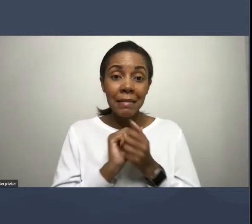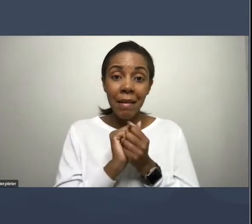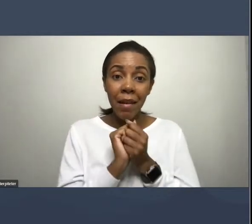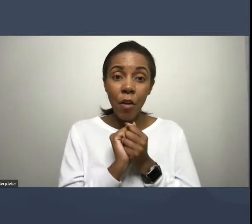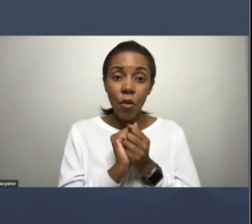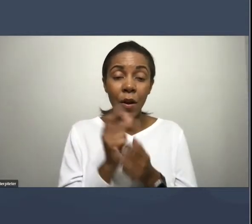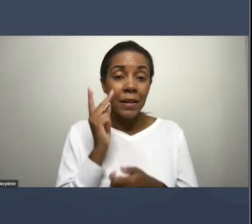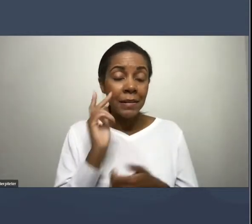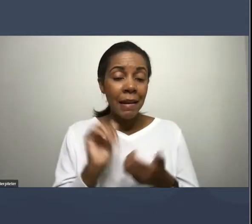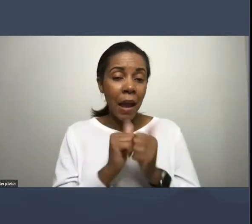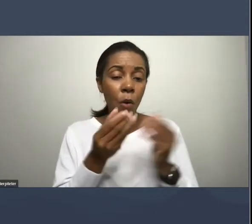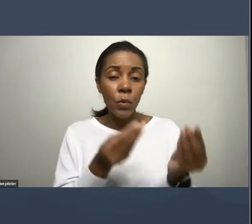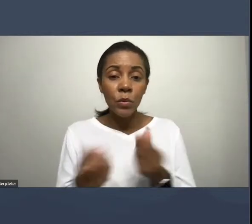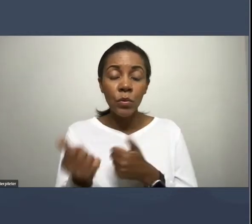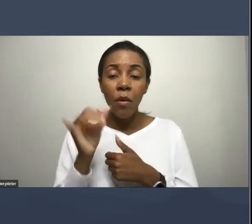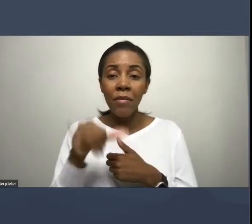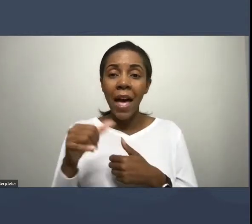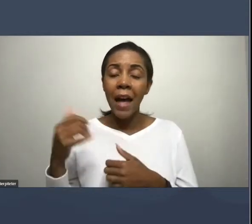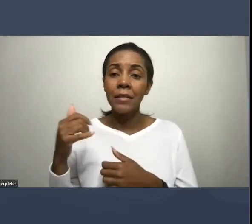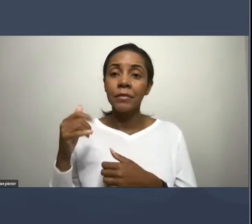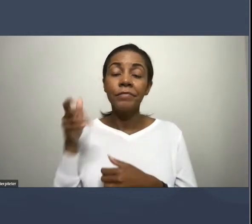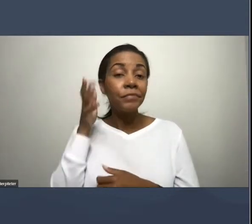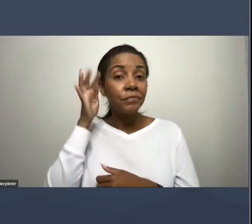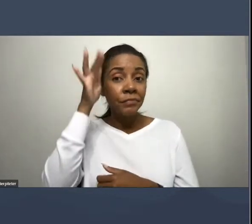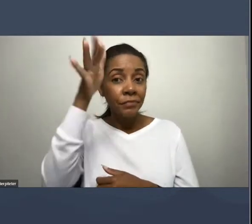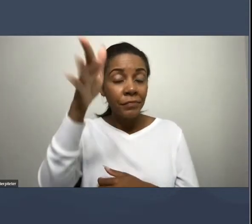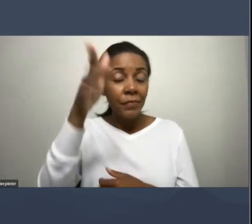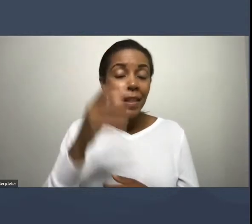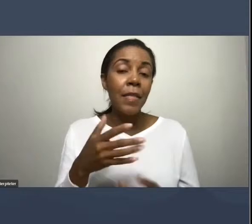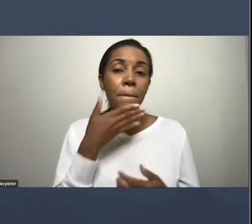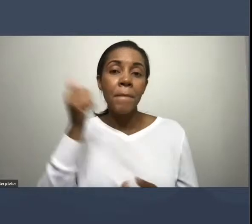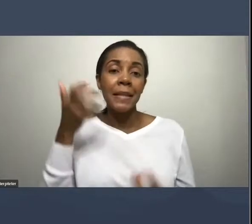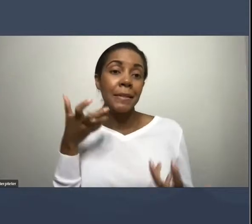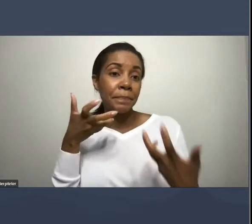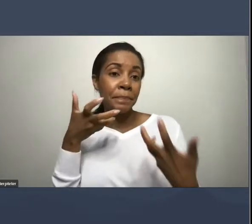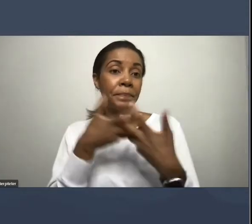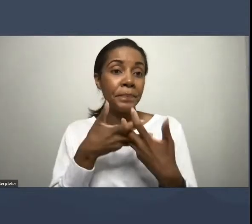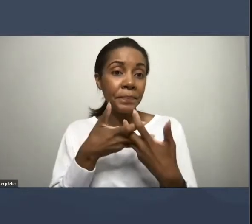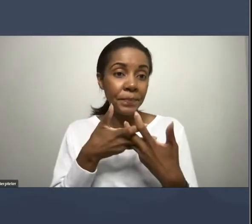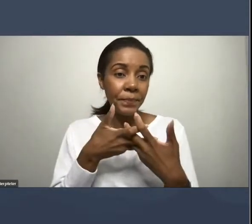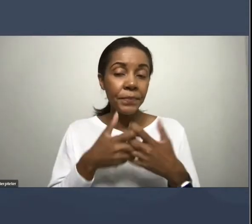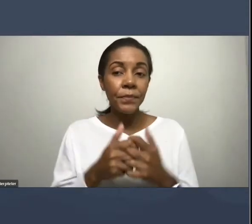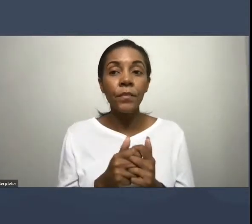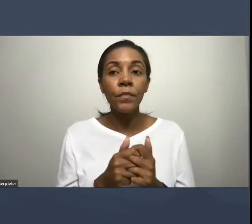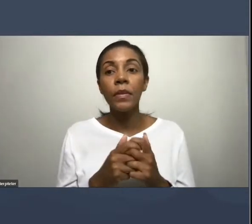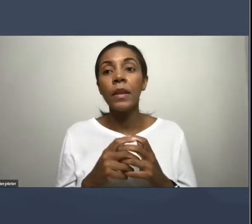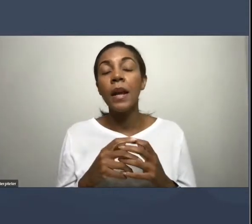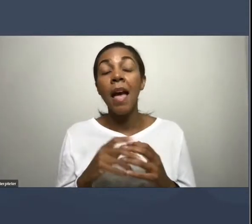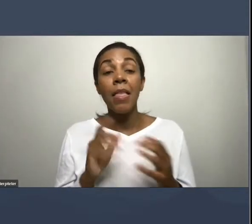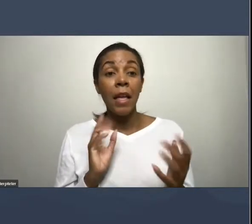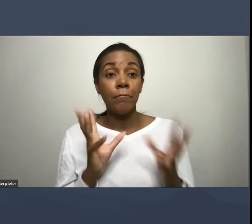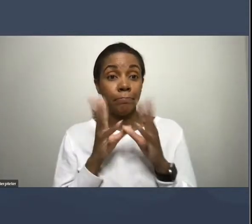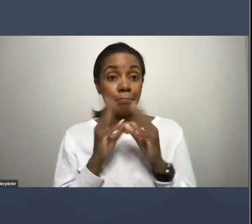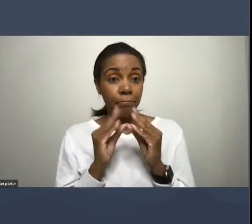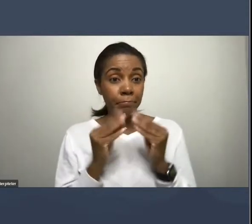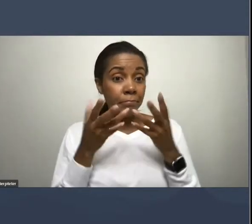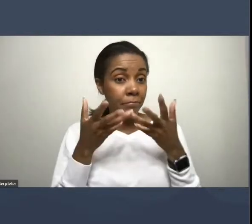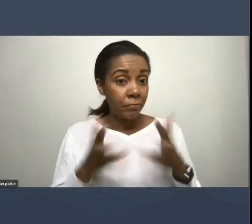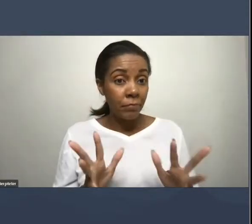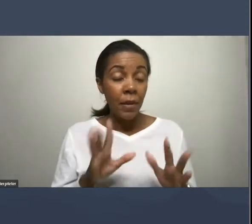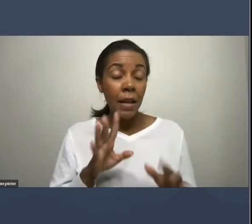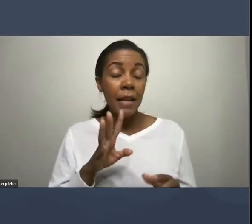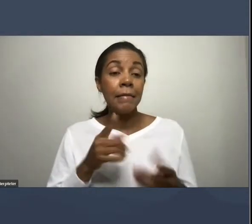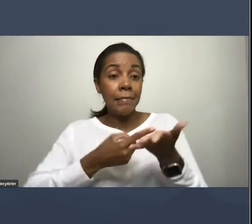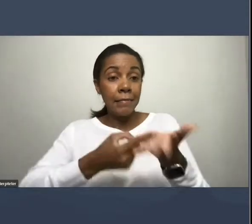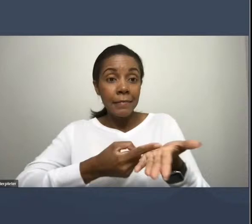how we can resolve this long term and what would be the best fit. And they have met and talked about it